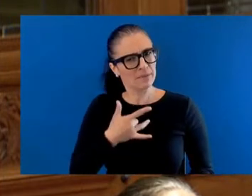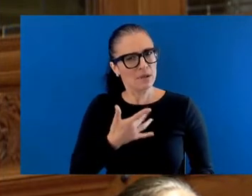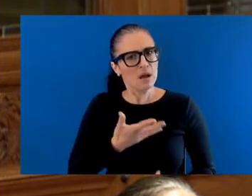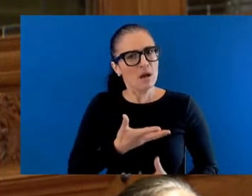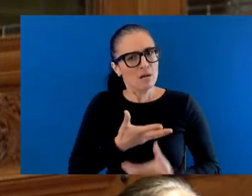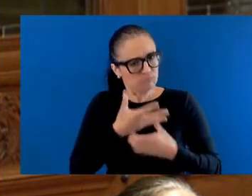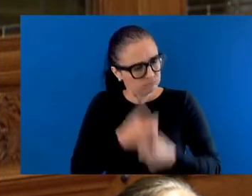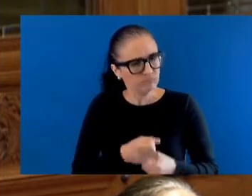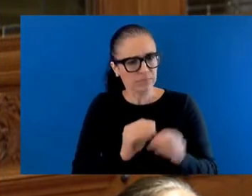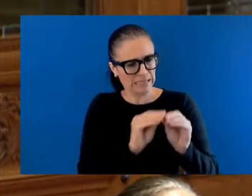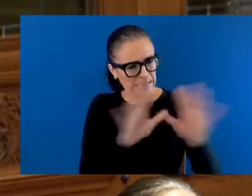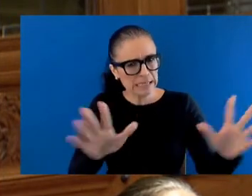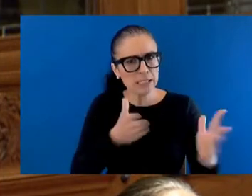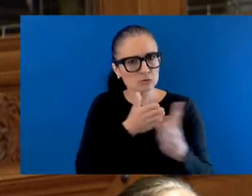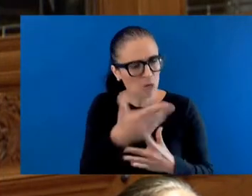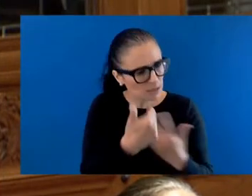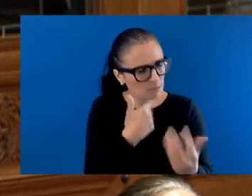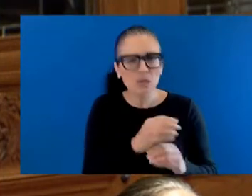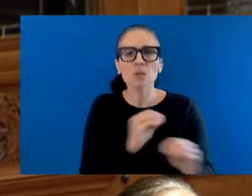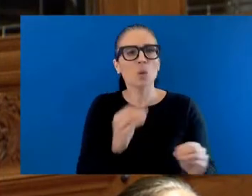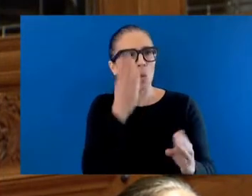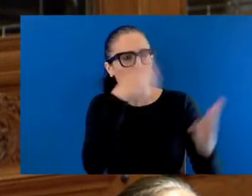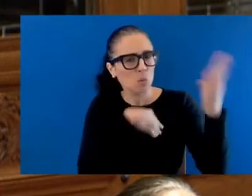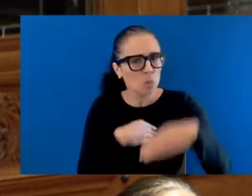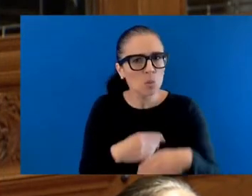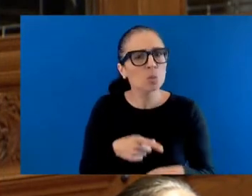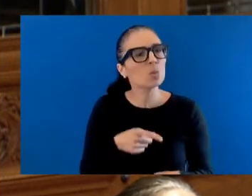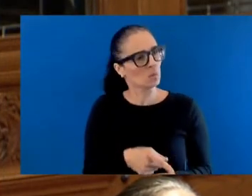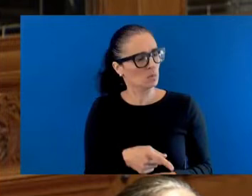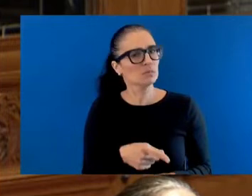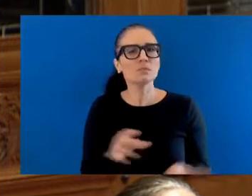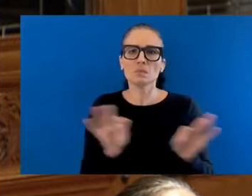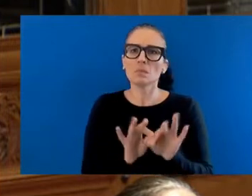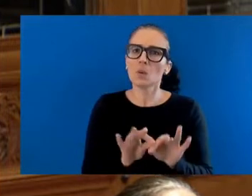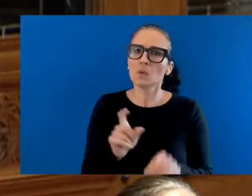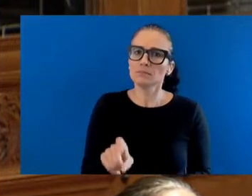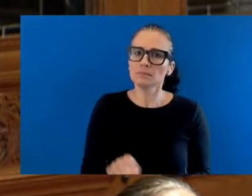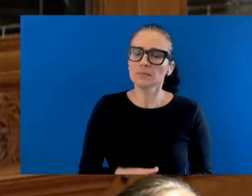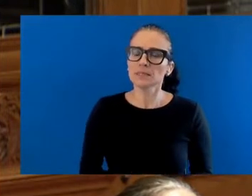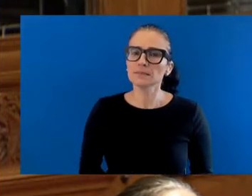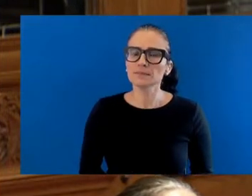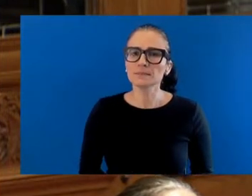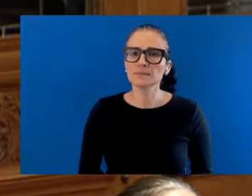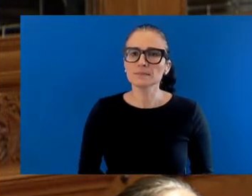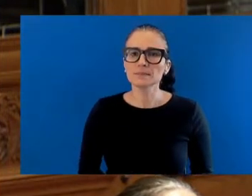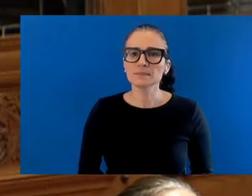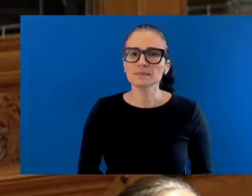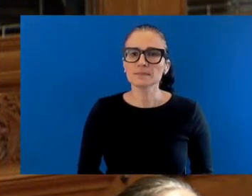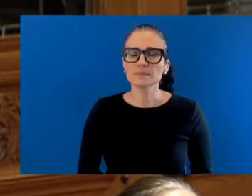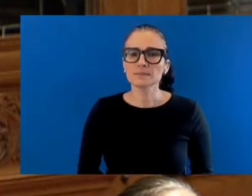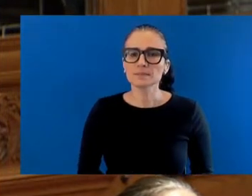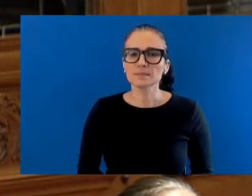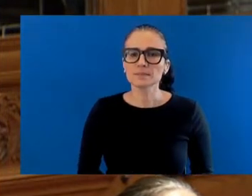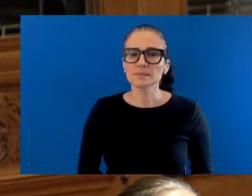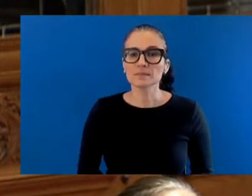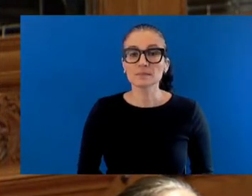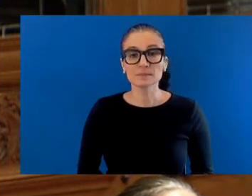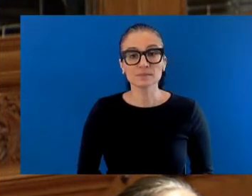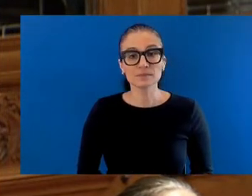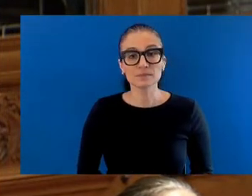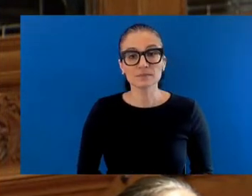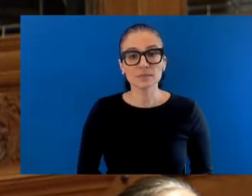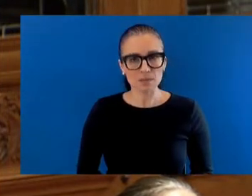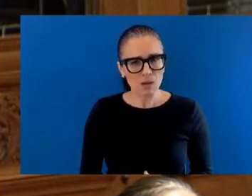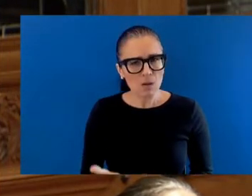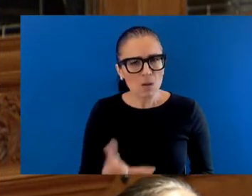clarity about how these programs are being administered, who's adjudicating the decisions, and